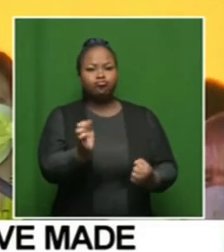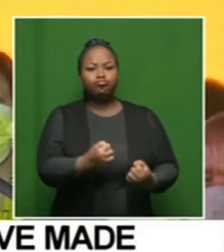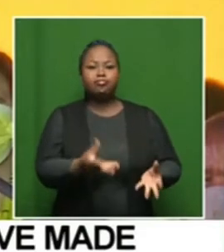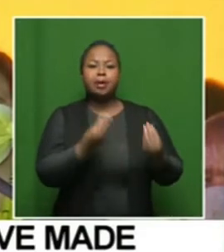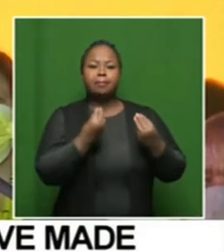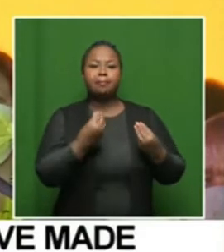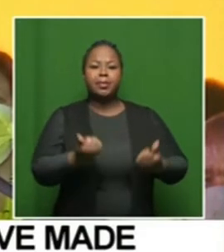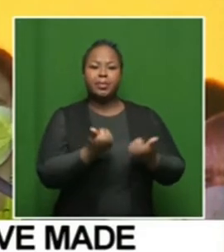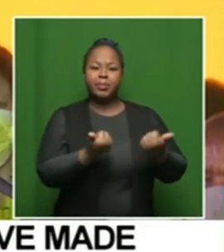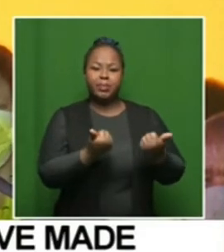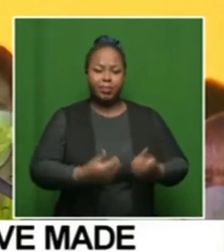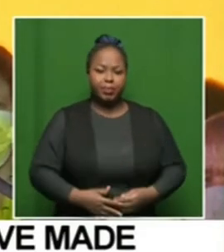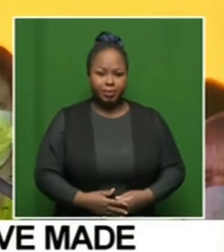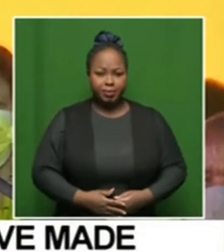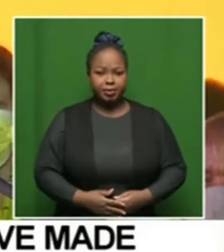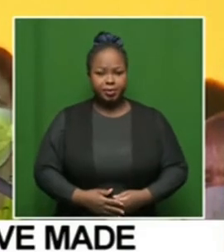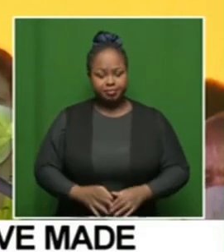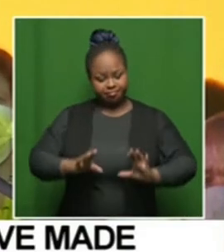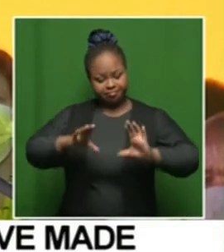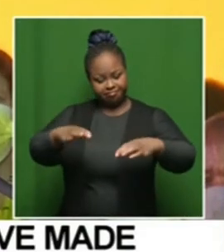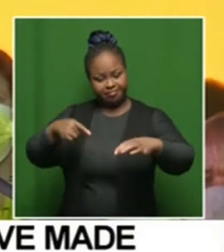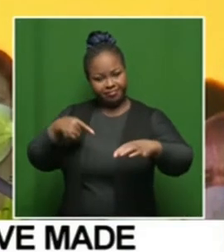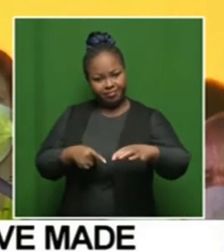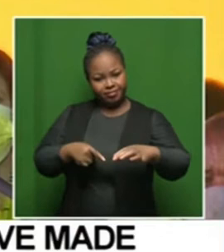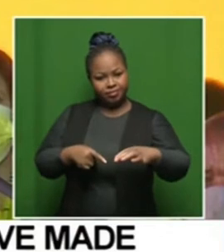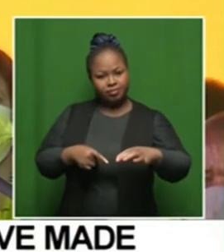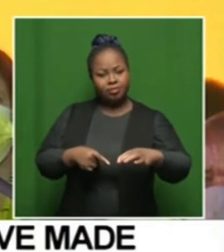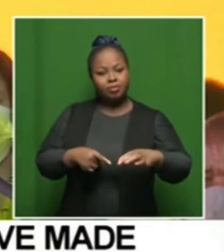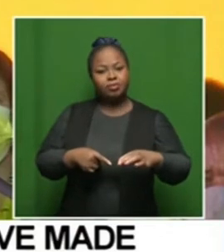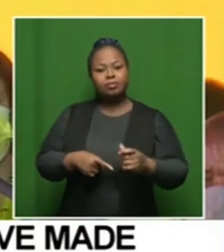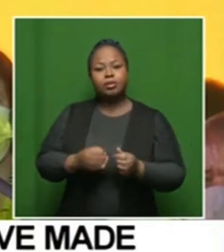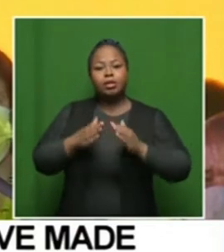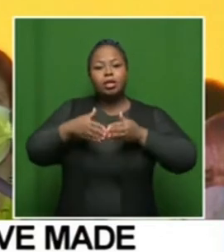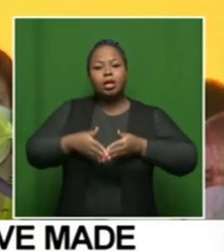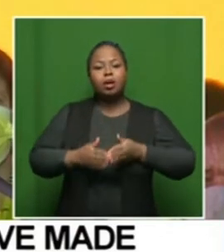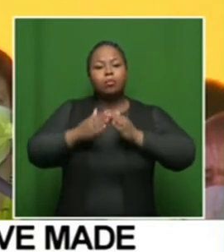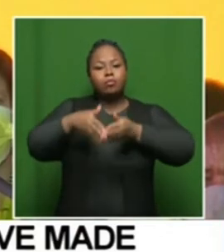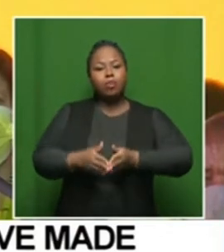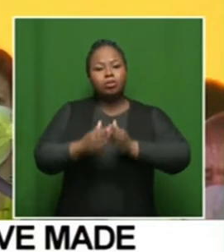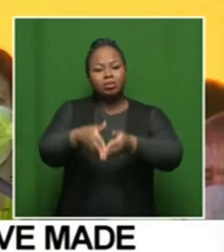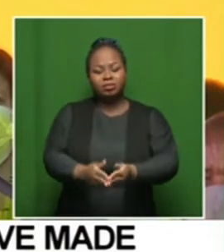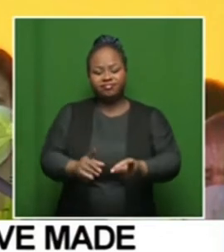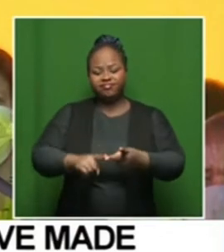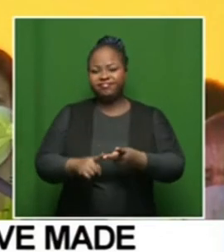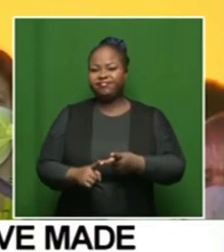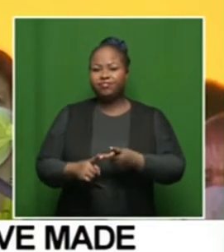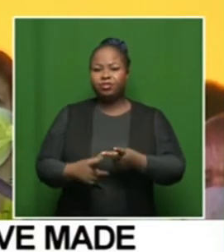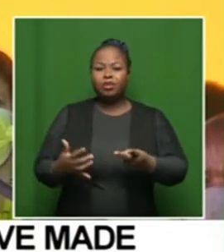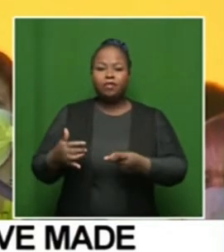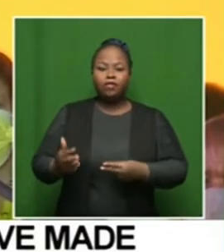We are implementing reforms in the ports of our country, in rail, in